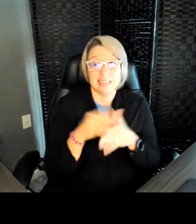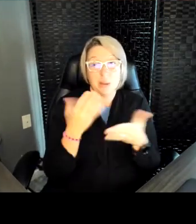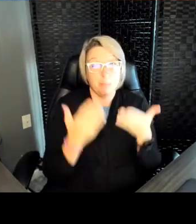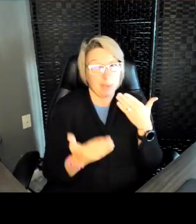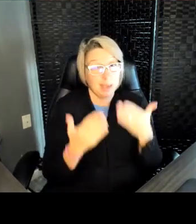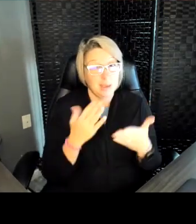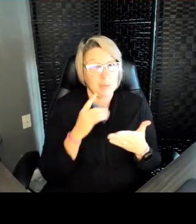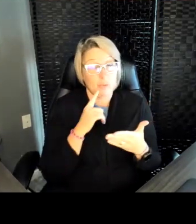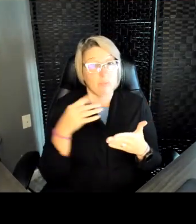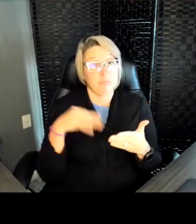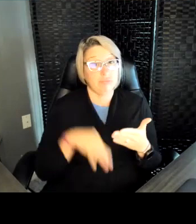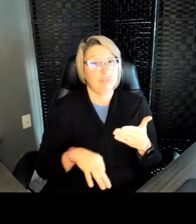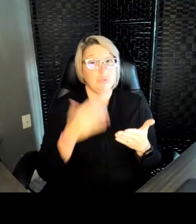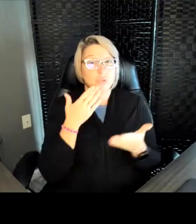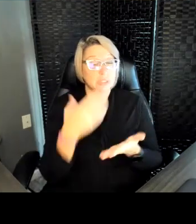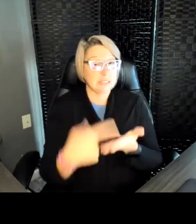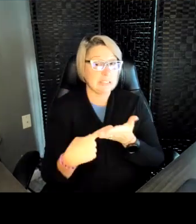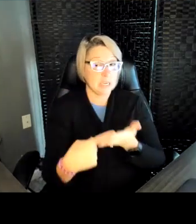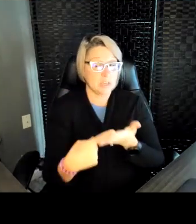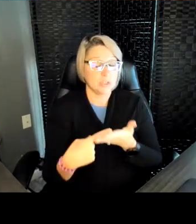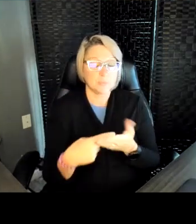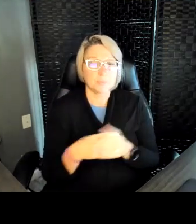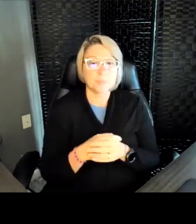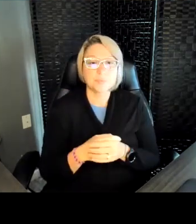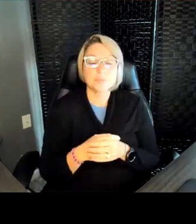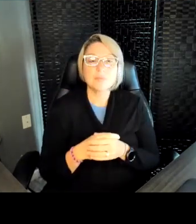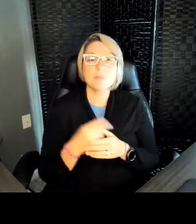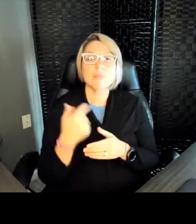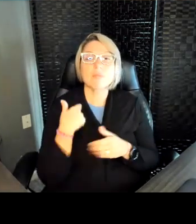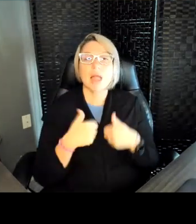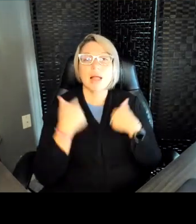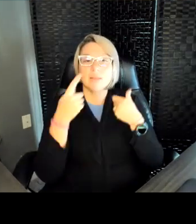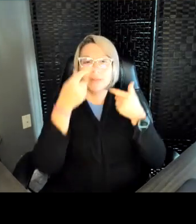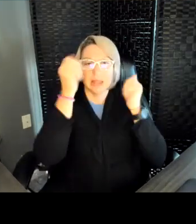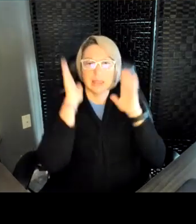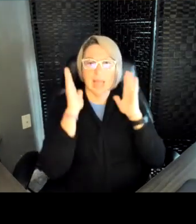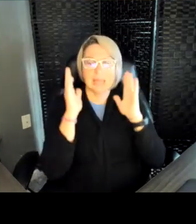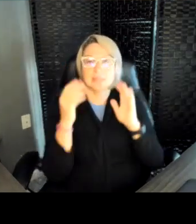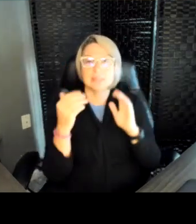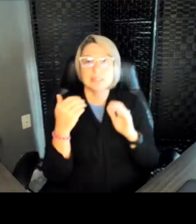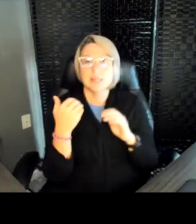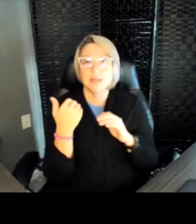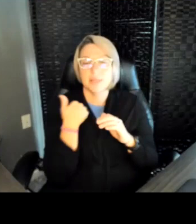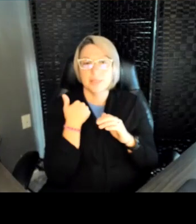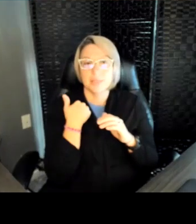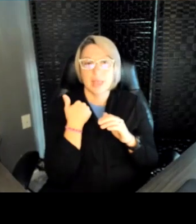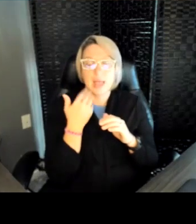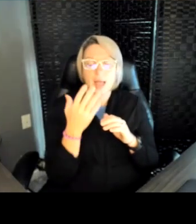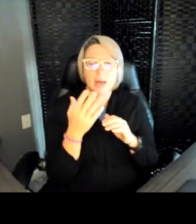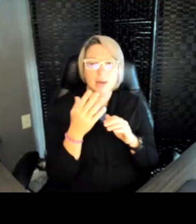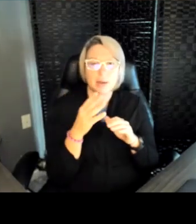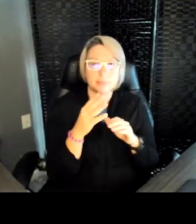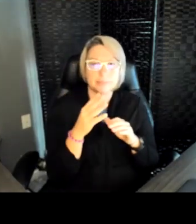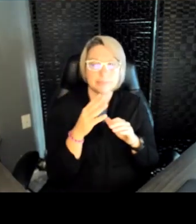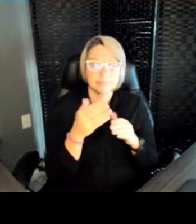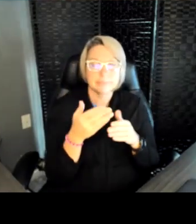really great discussion. When I lived in Alaska, there was at that time 2 pediatric ophthalmologists, and for a while there was